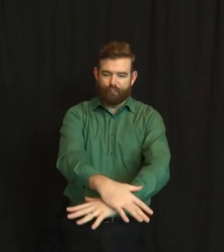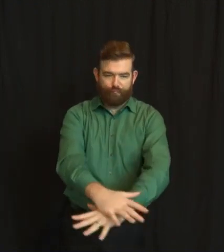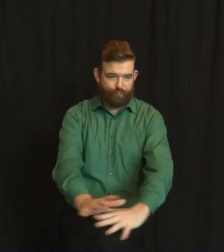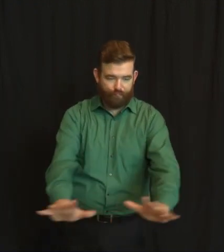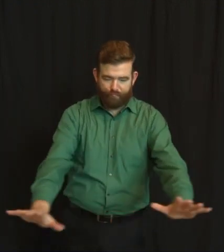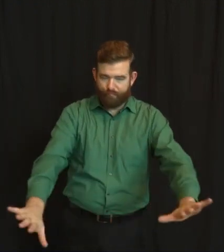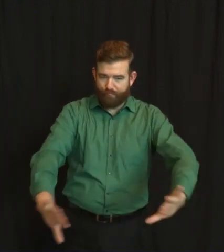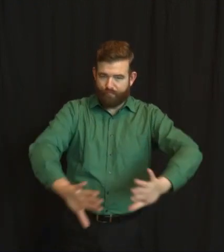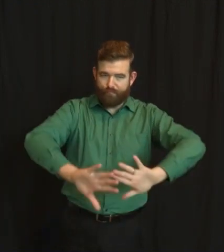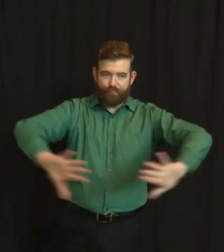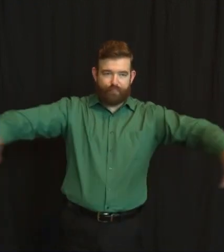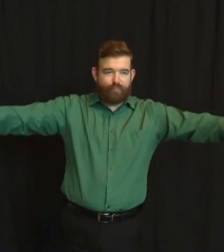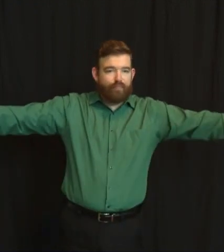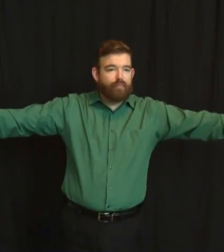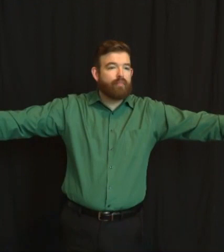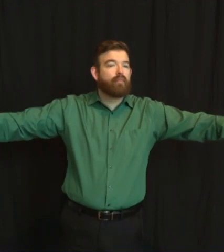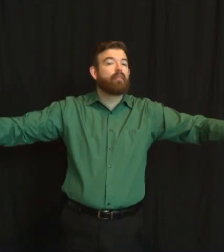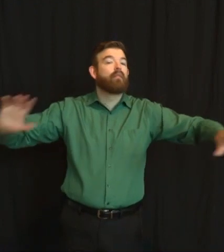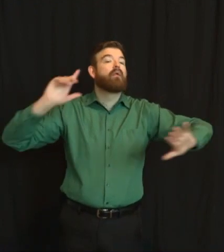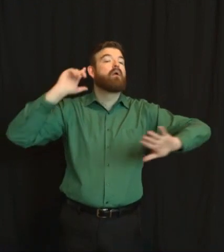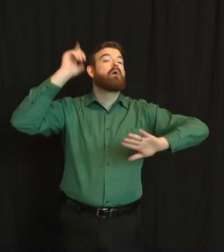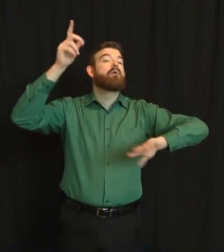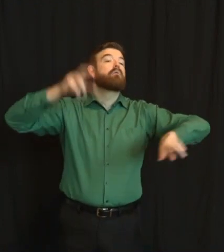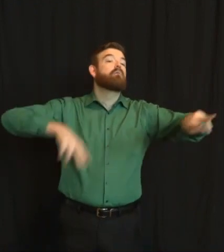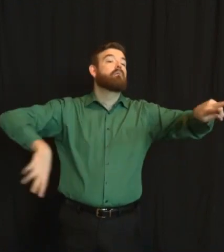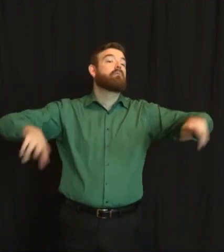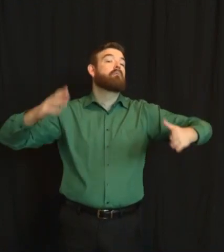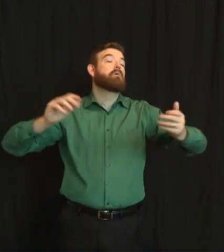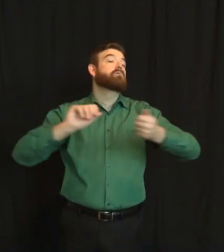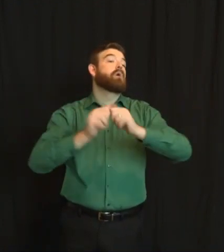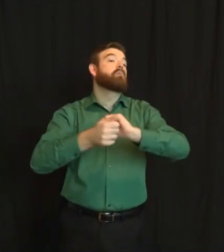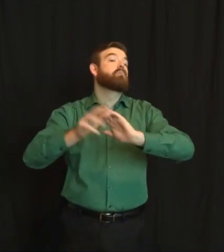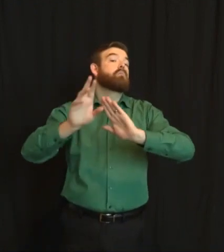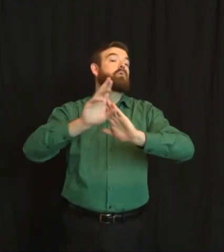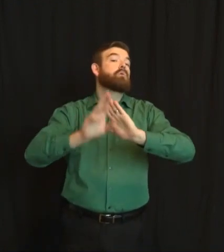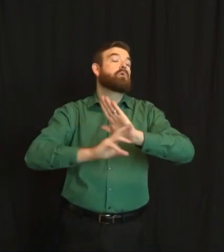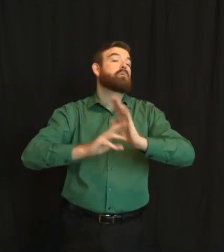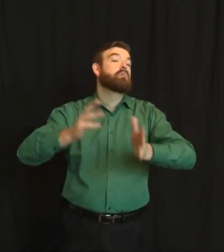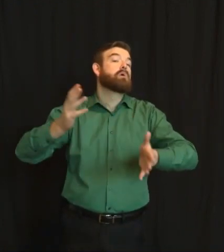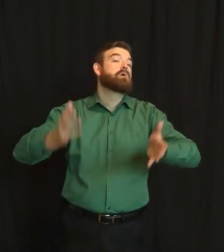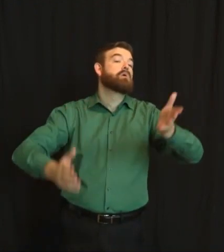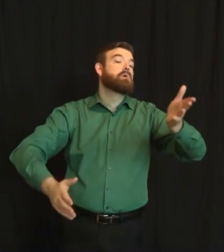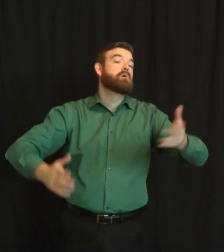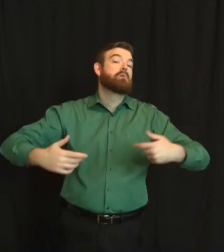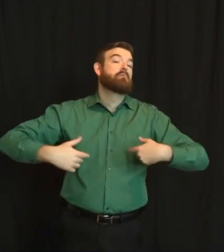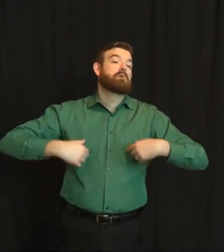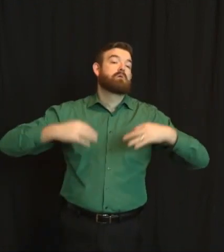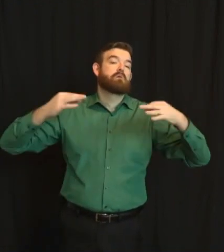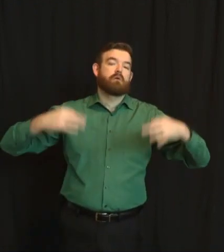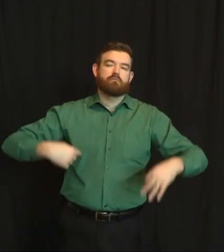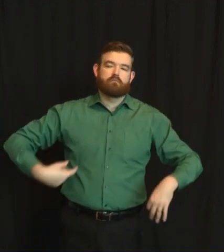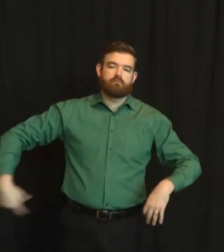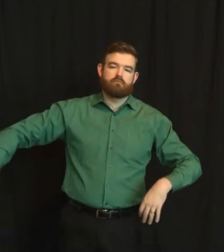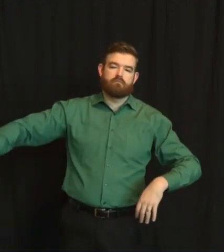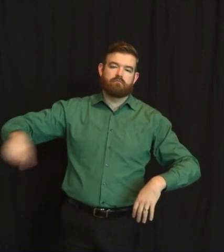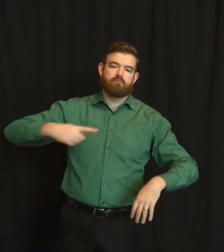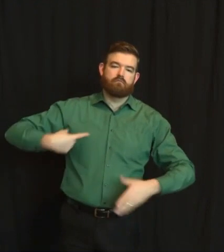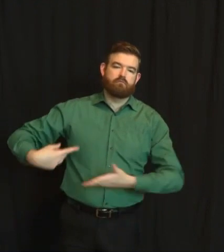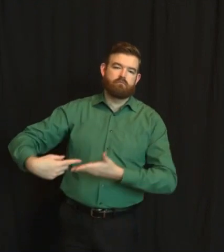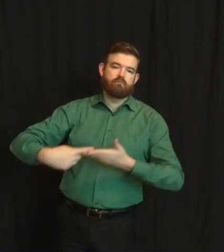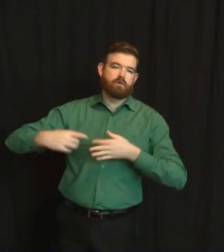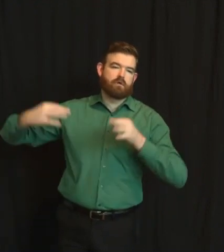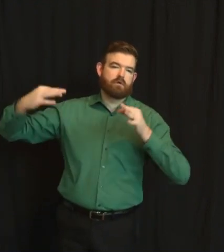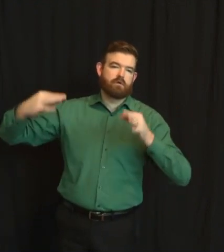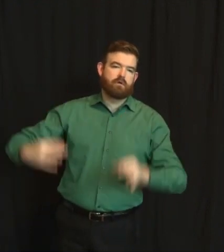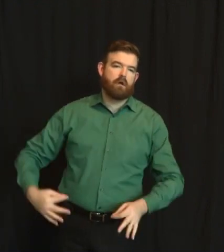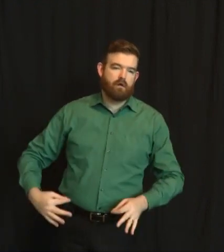or reverse those decisions, we will, but that's a decision that I make along with Matt and others. Unemployment insurance, I can't